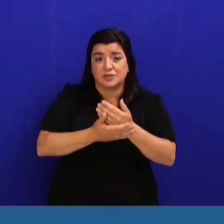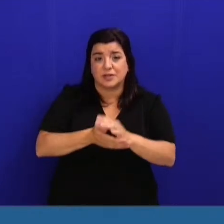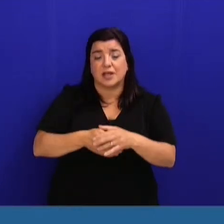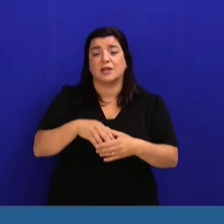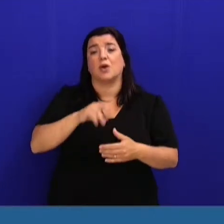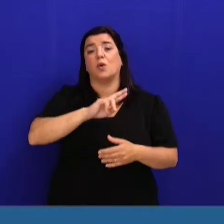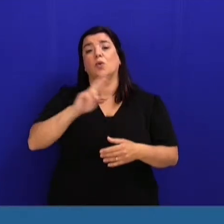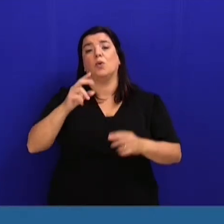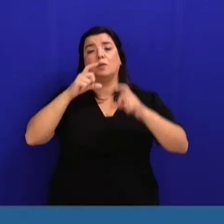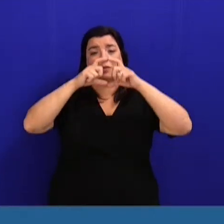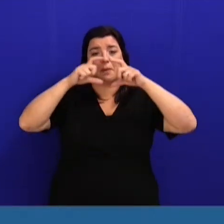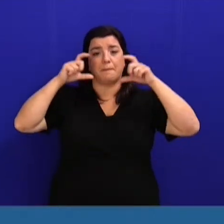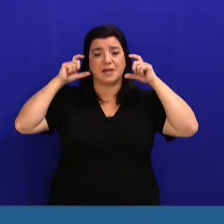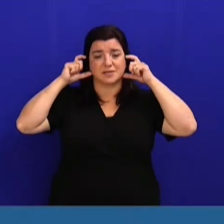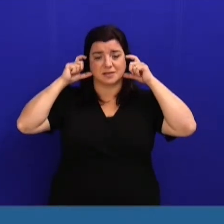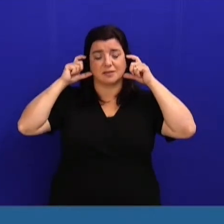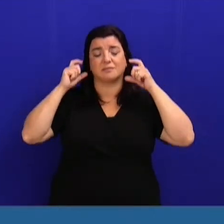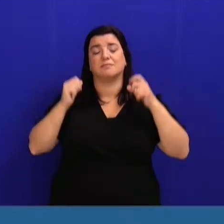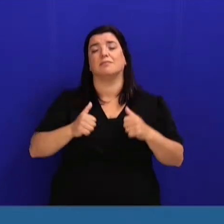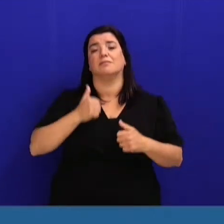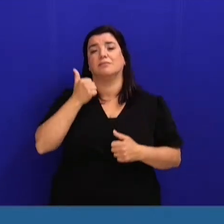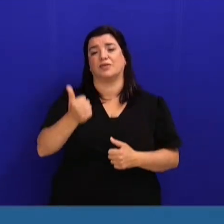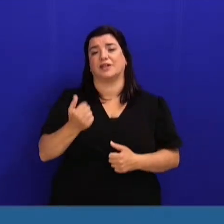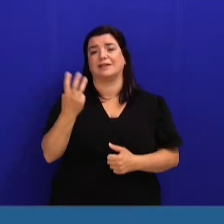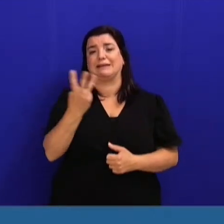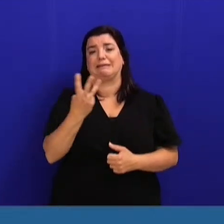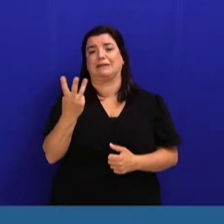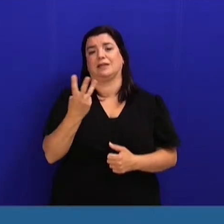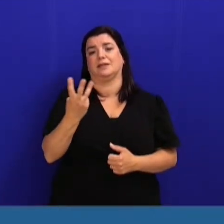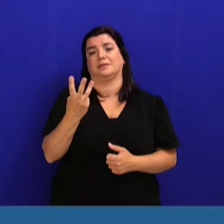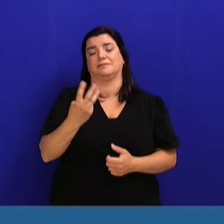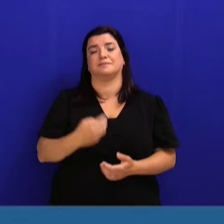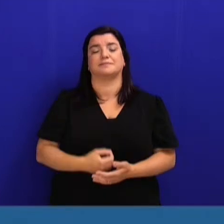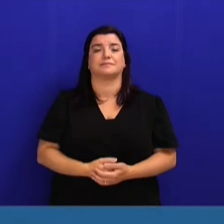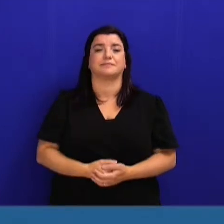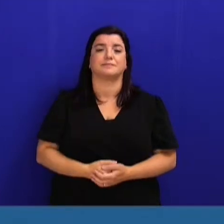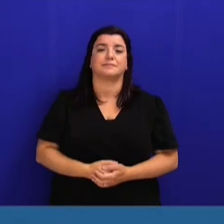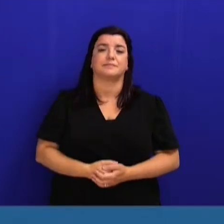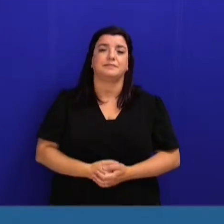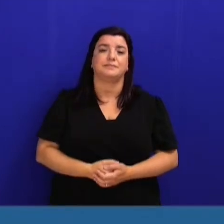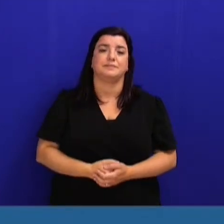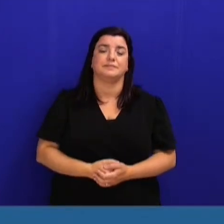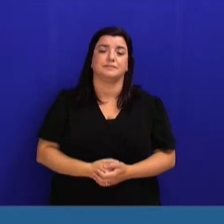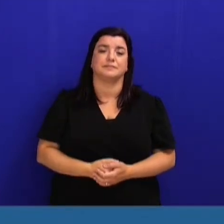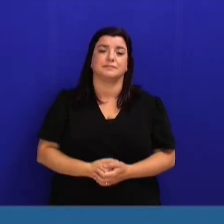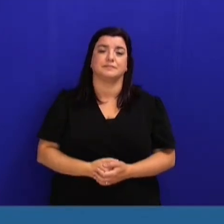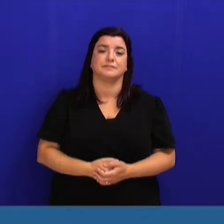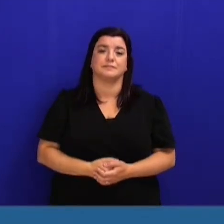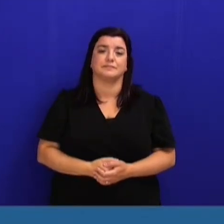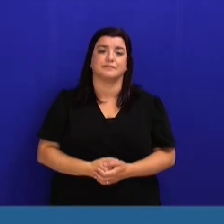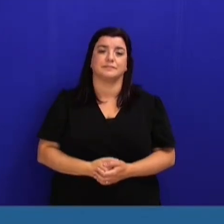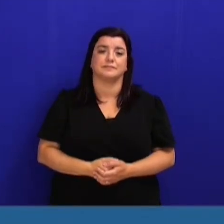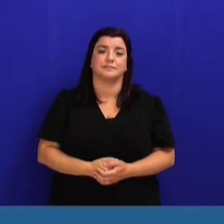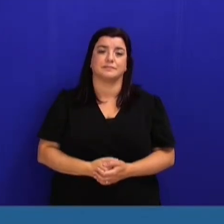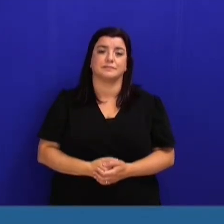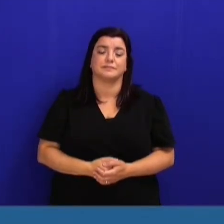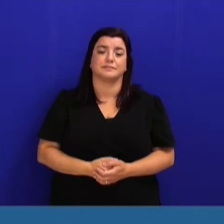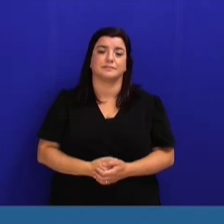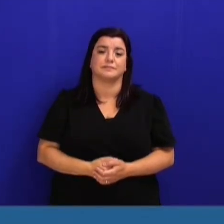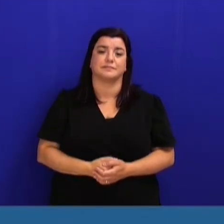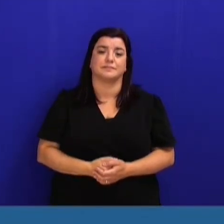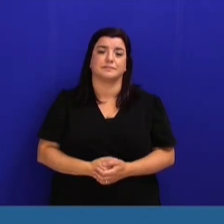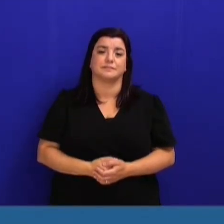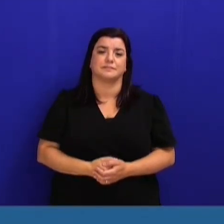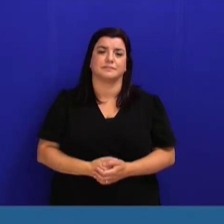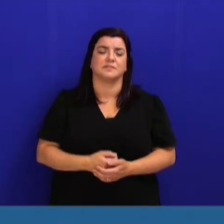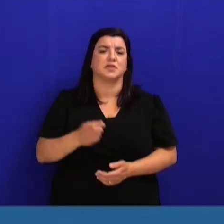anke wkoll li aħna nużaw il-ħasil tal-idejn u sanitization li dejjem huwa importanti ħafna. Għalma